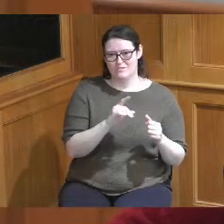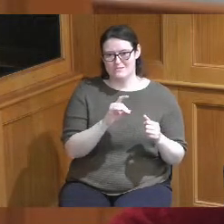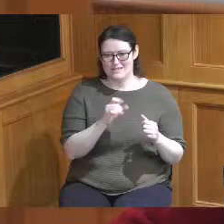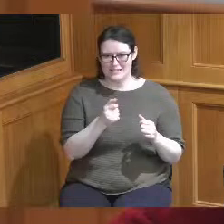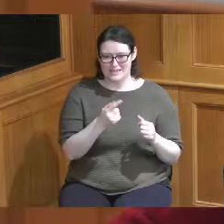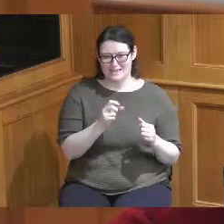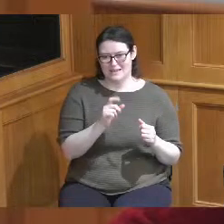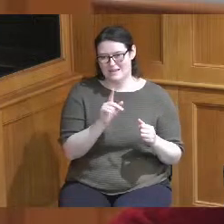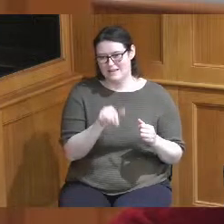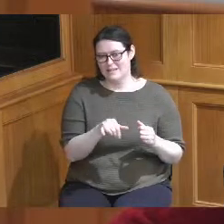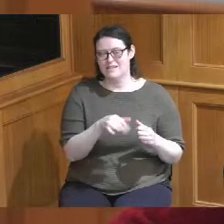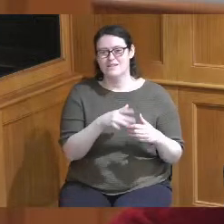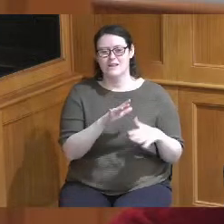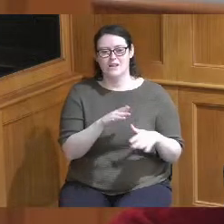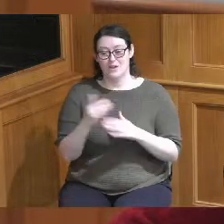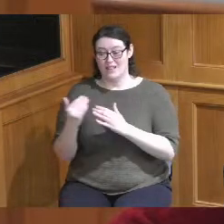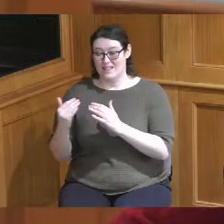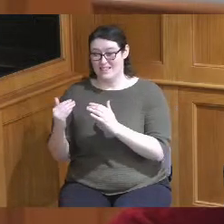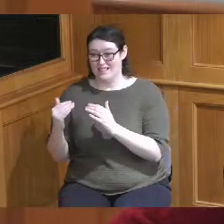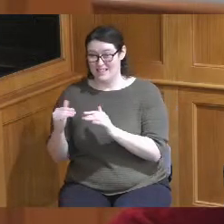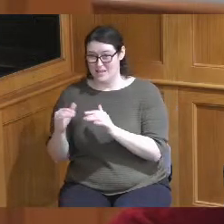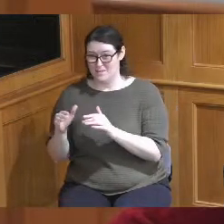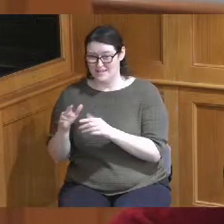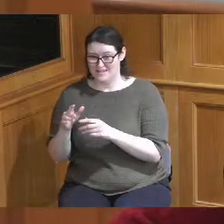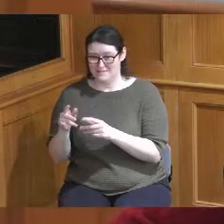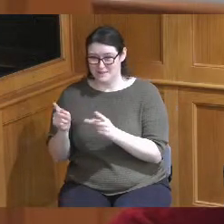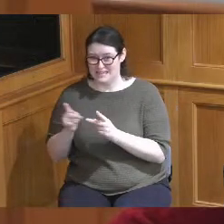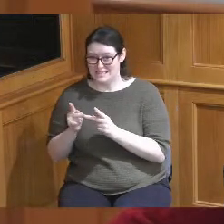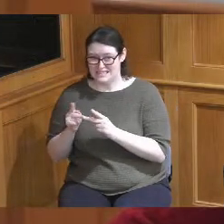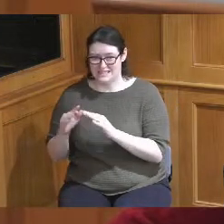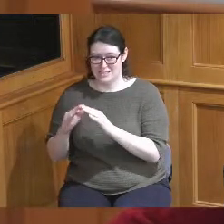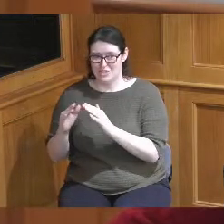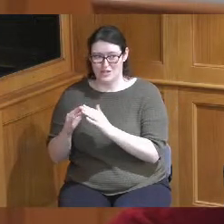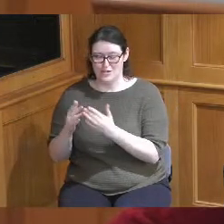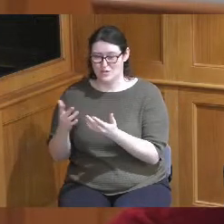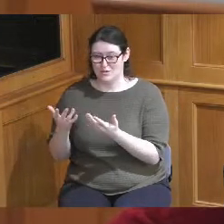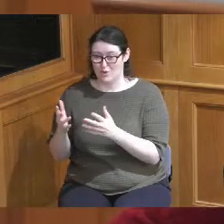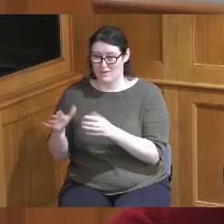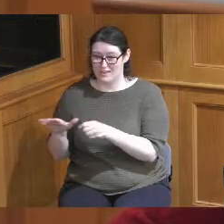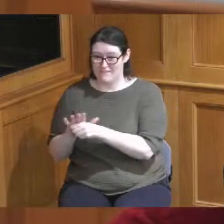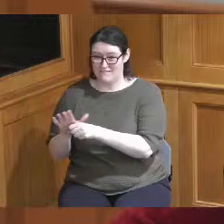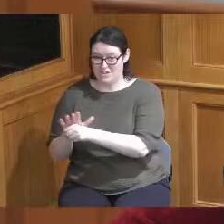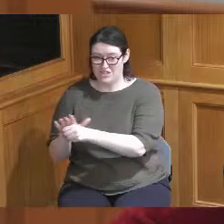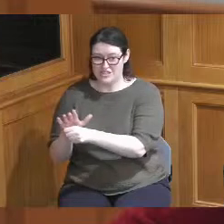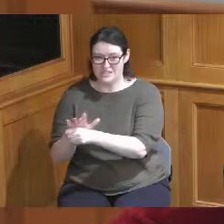ensures that our limited shelter capacity is available for those with no other options.